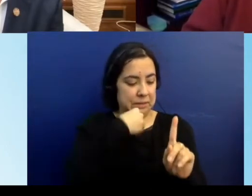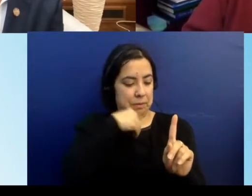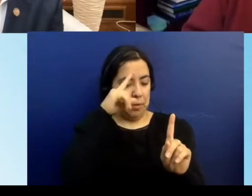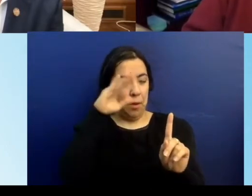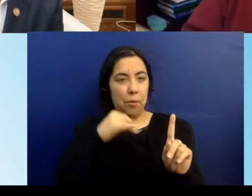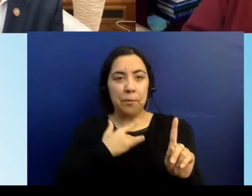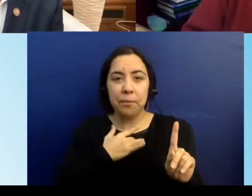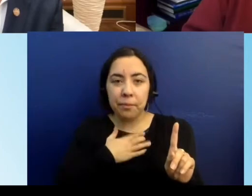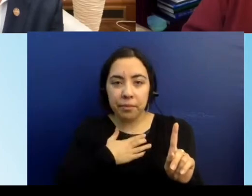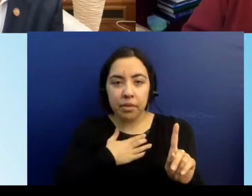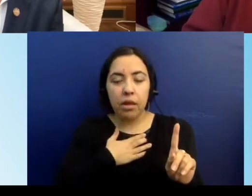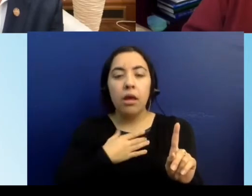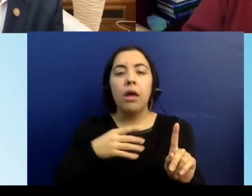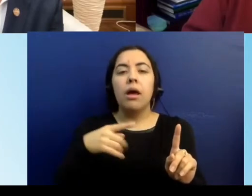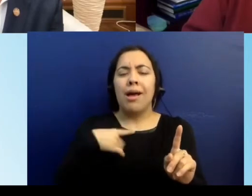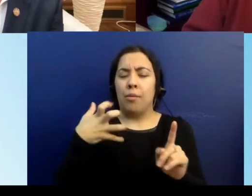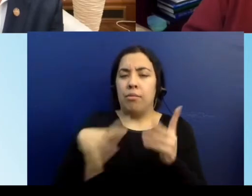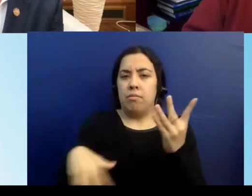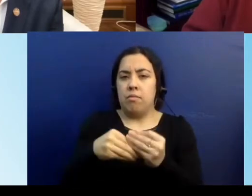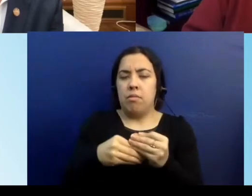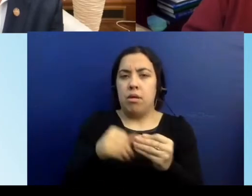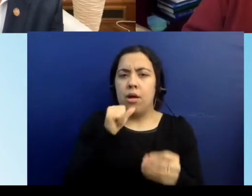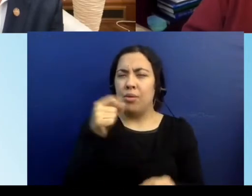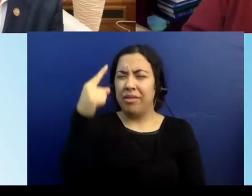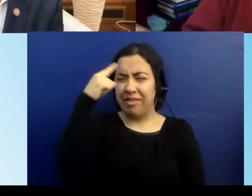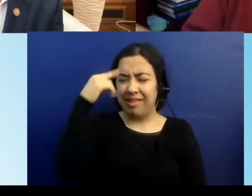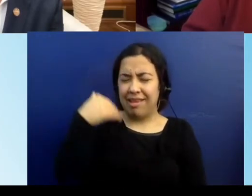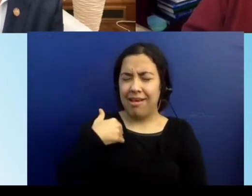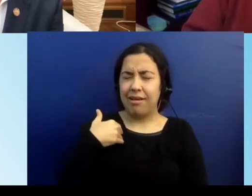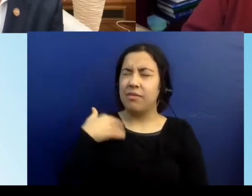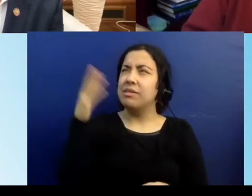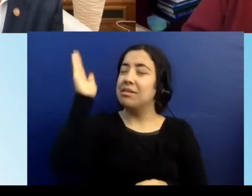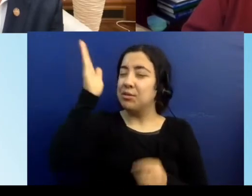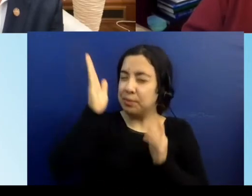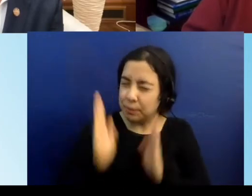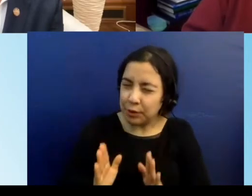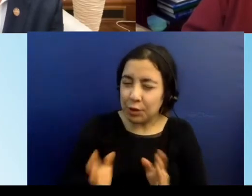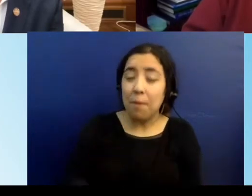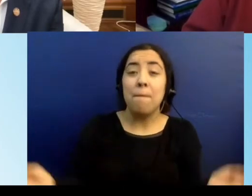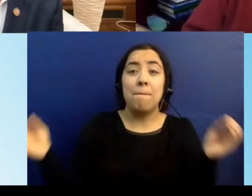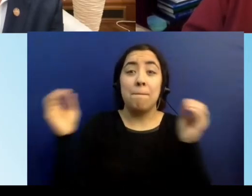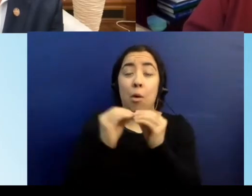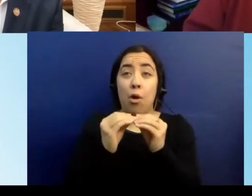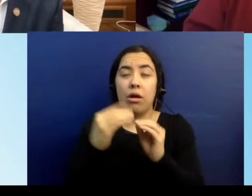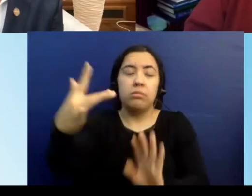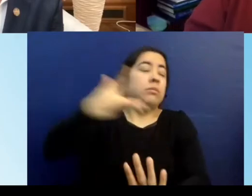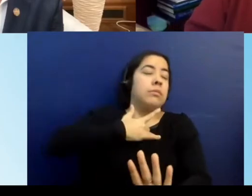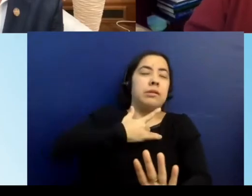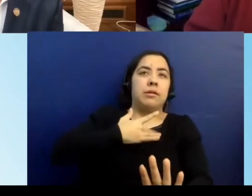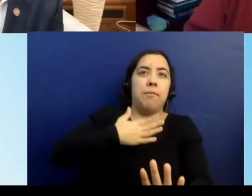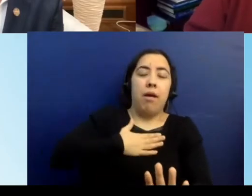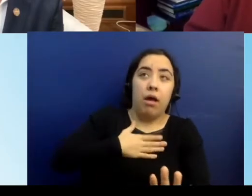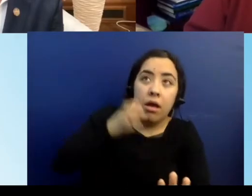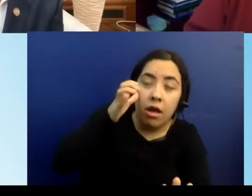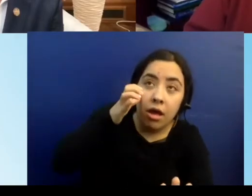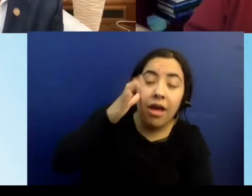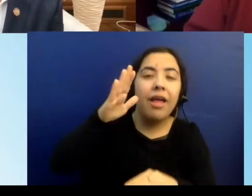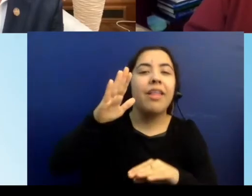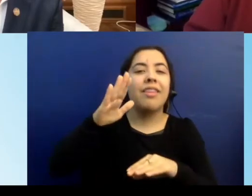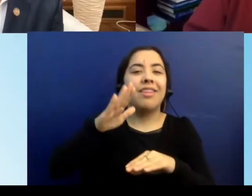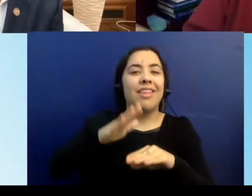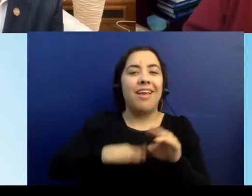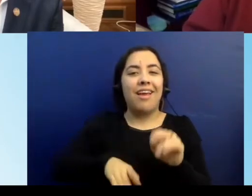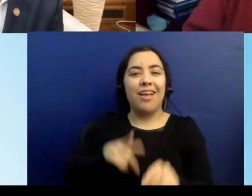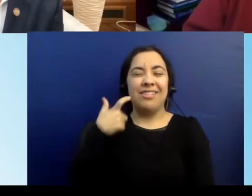a speaker that got me more emotional at the recent inauguration of President